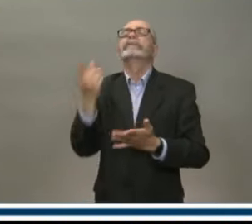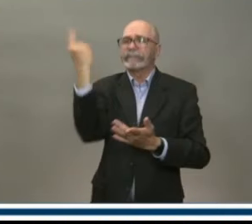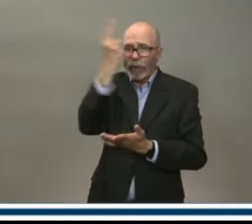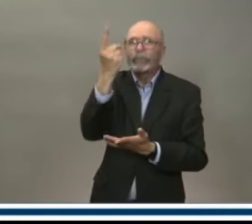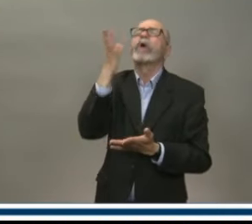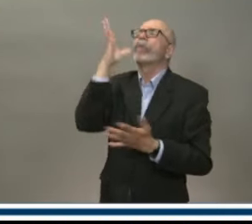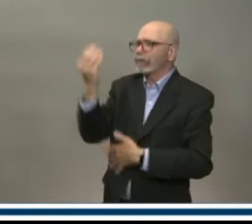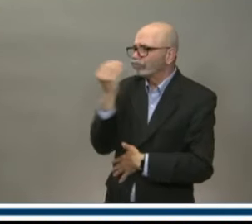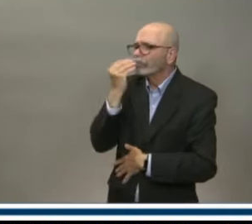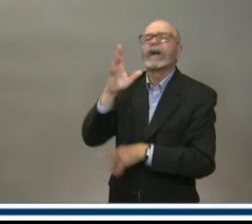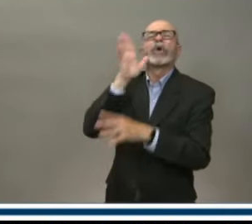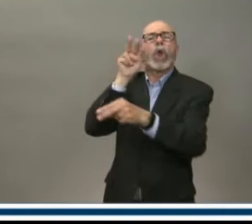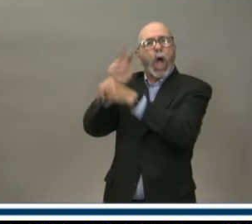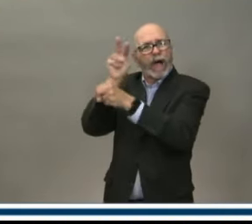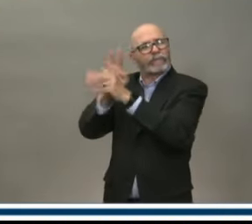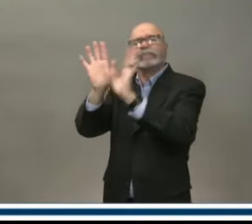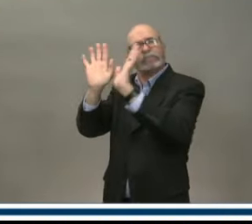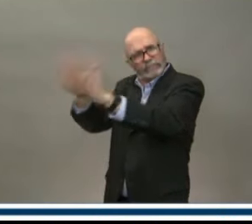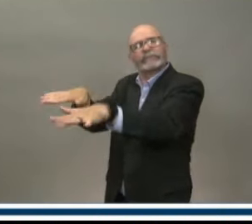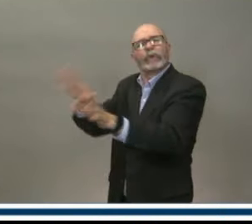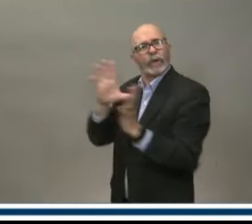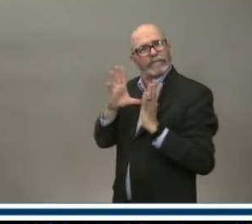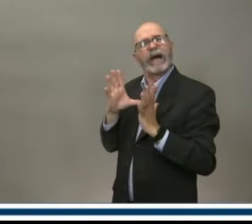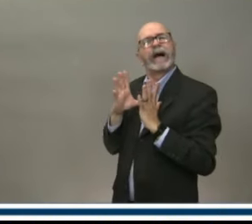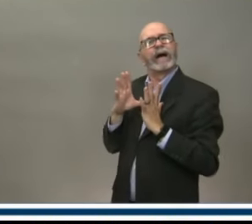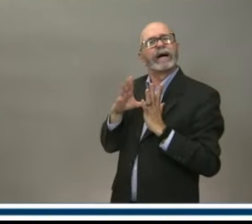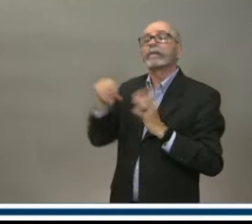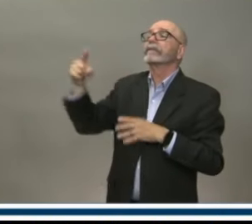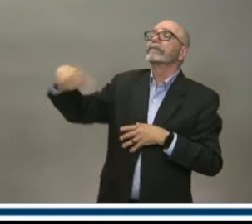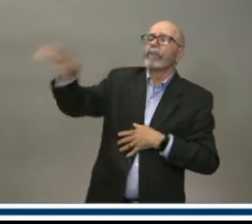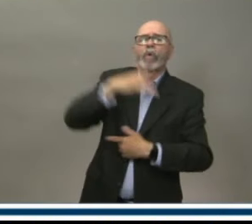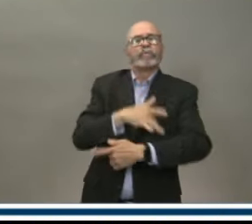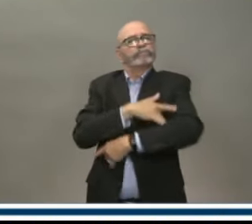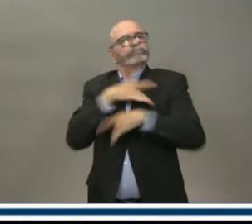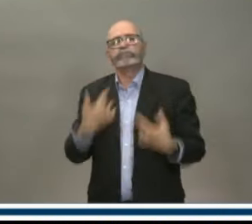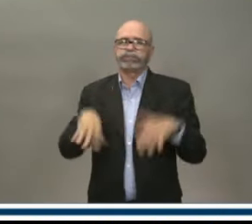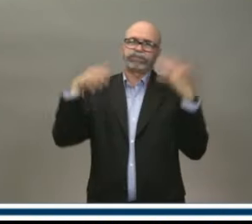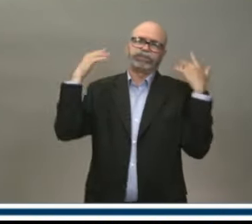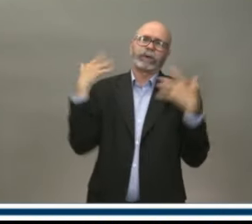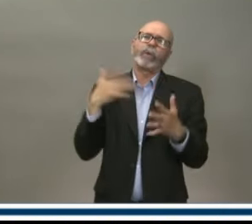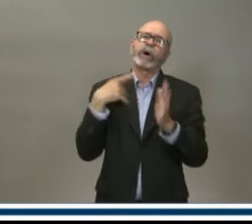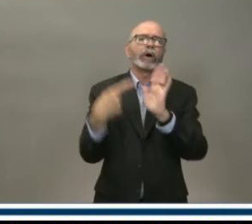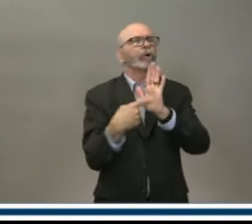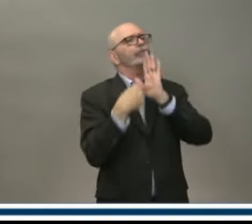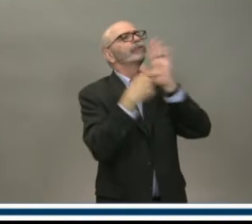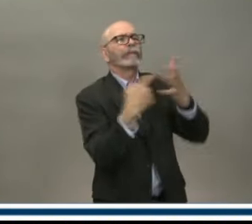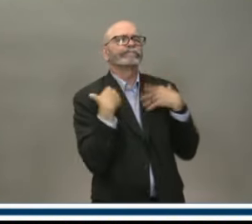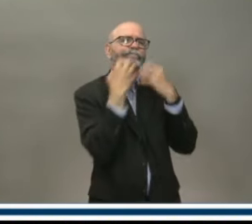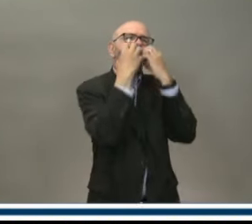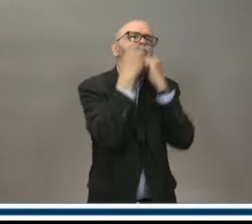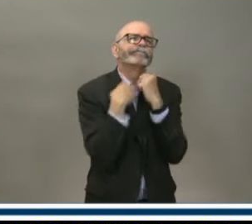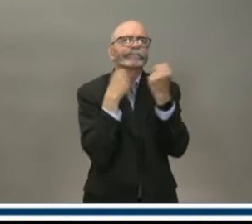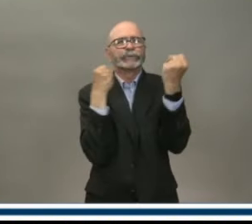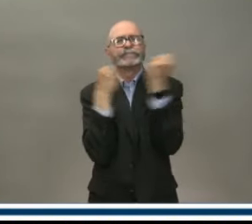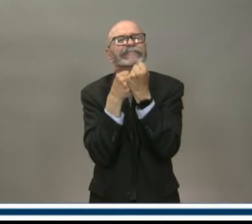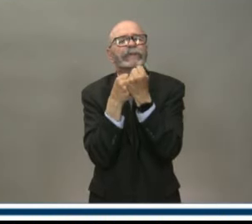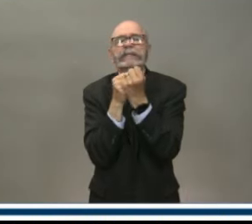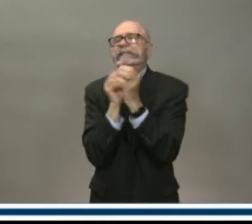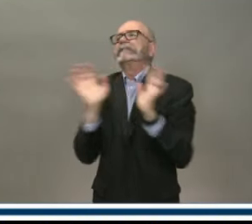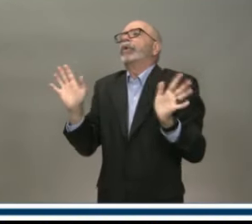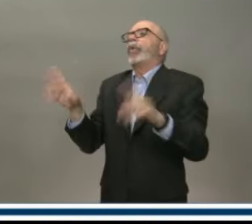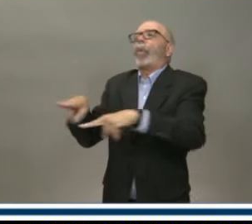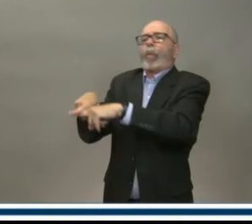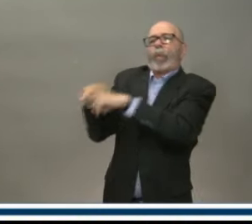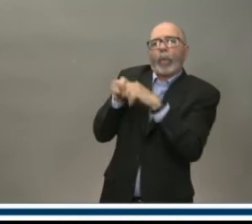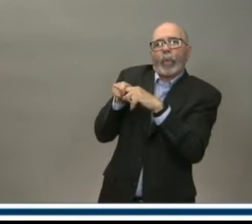And while we appreciate those gestures, at this time we ask people to not do that.